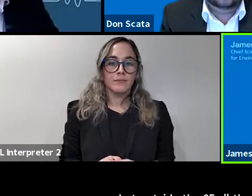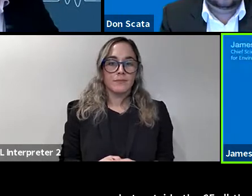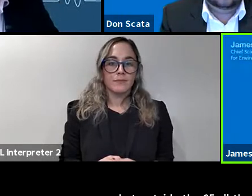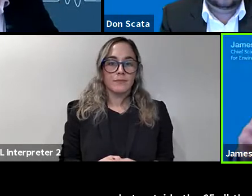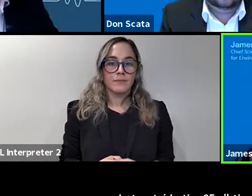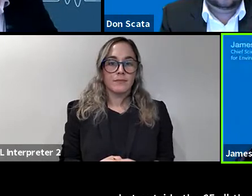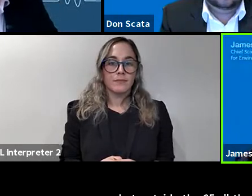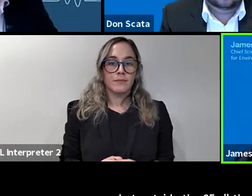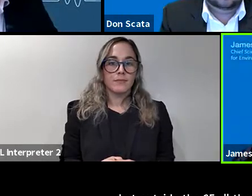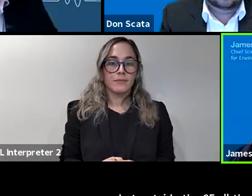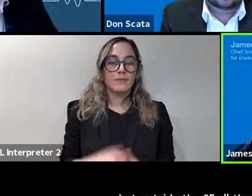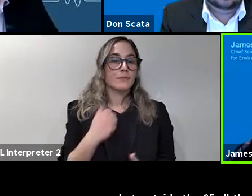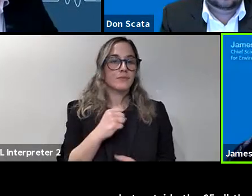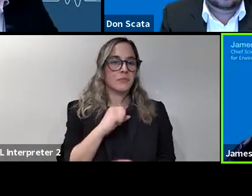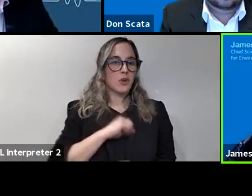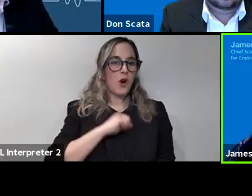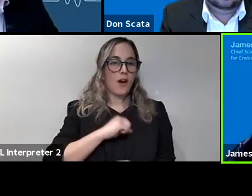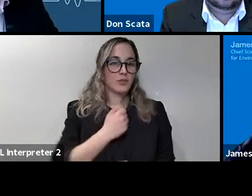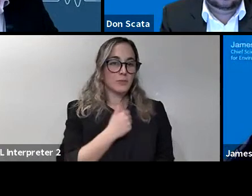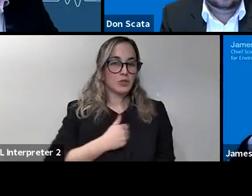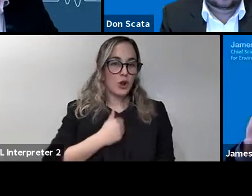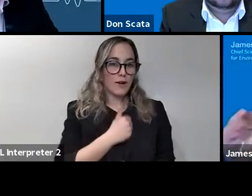Sorry, losing my voice.